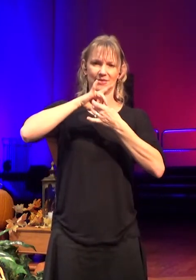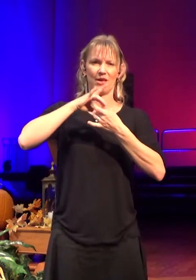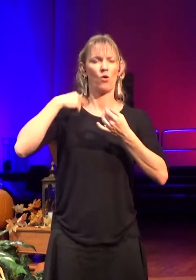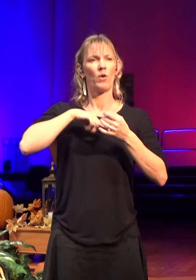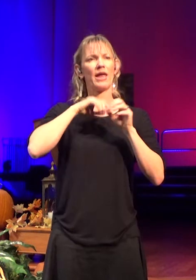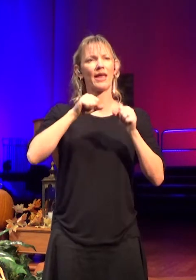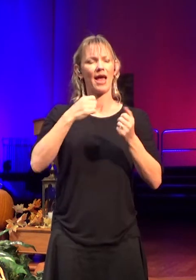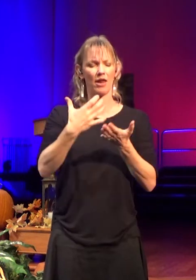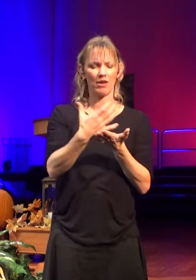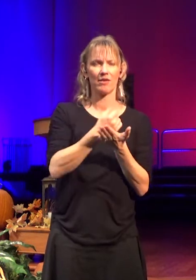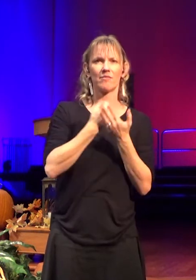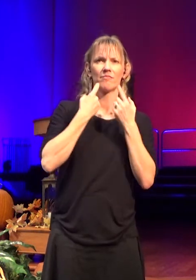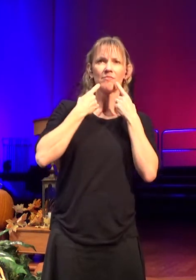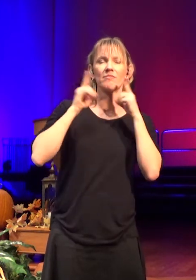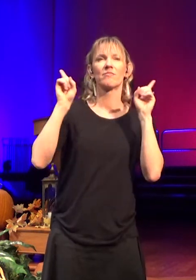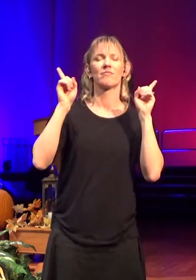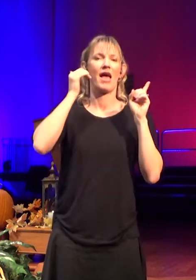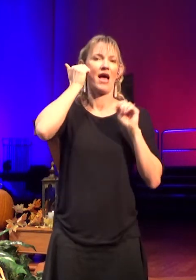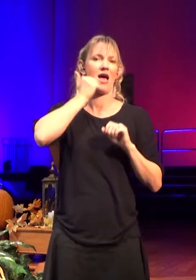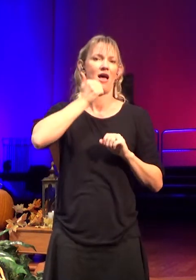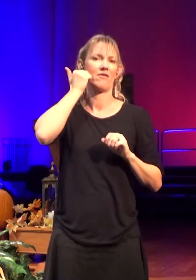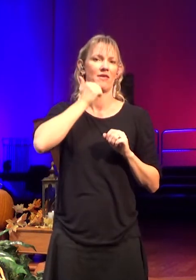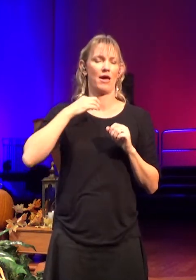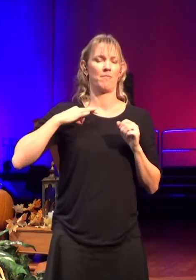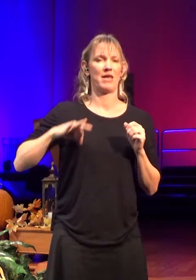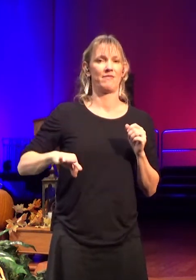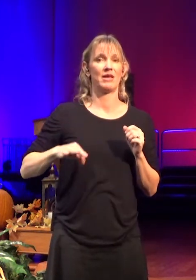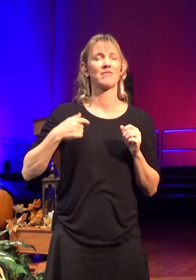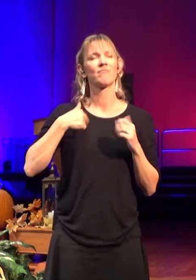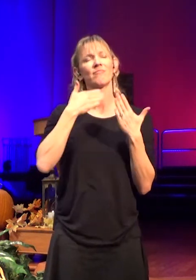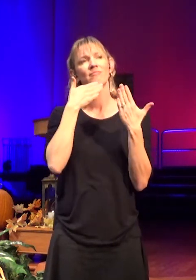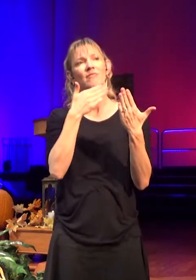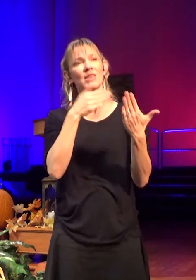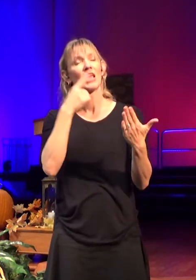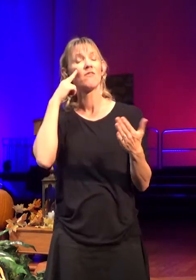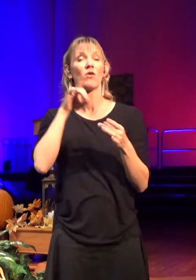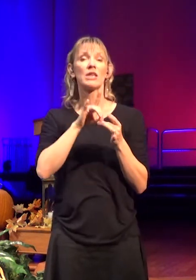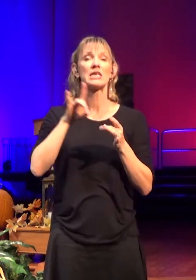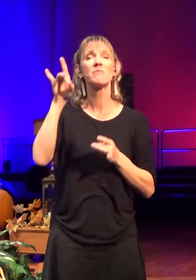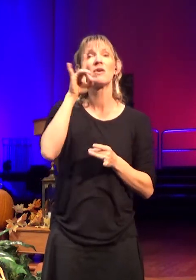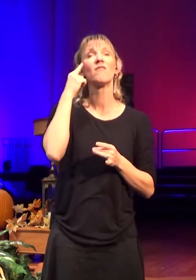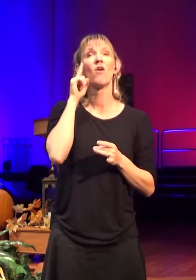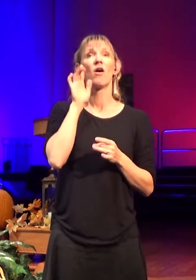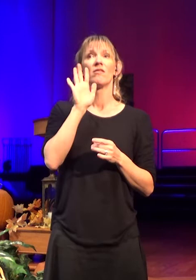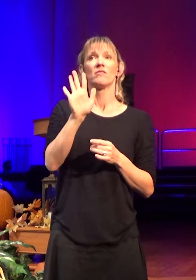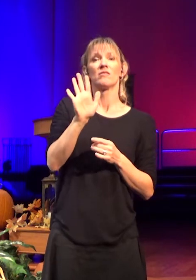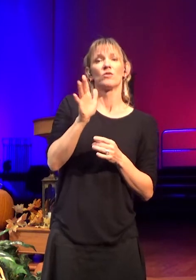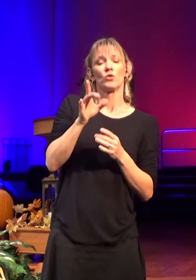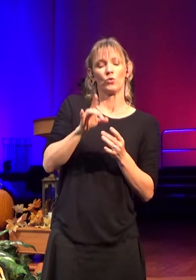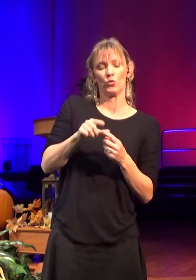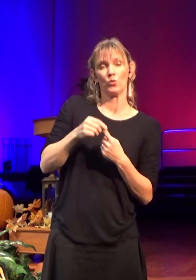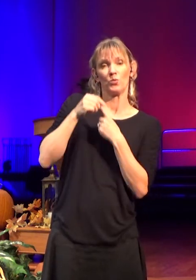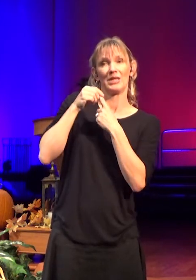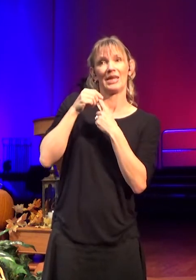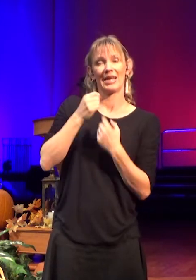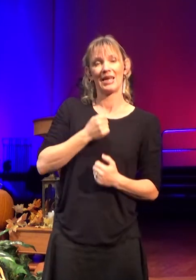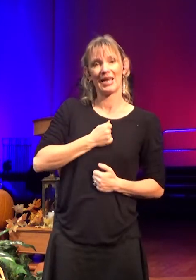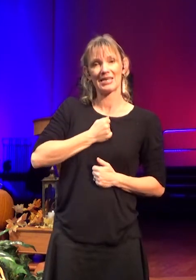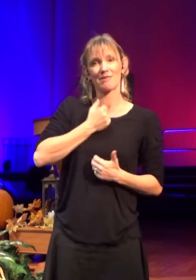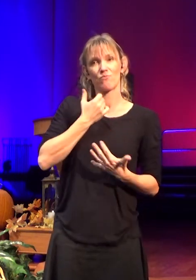reap its benefits each and every day. I give great thanks for the Spirit, for its